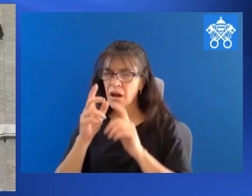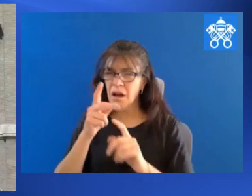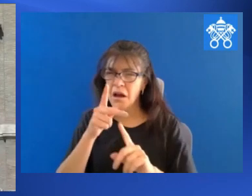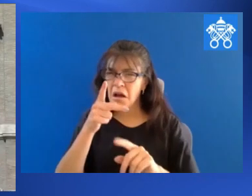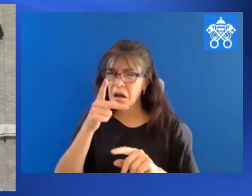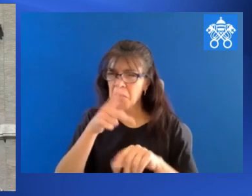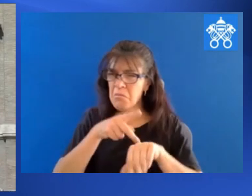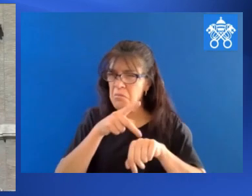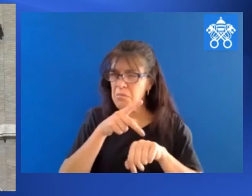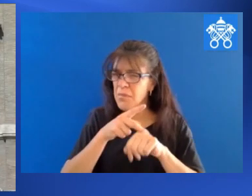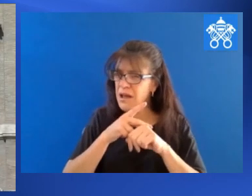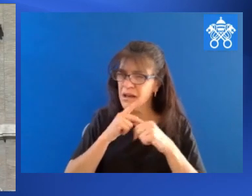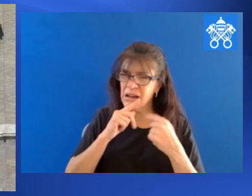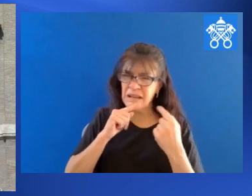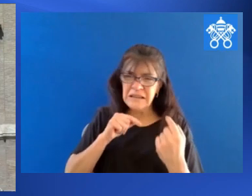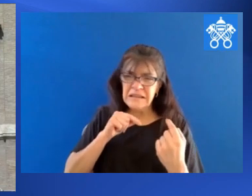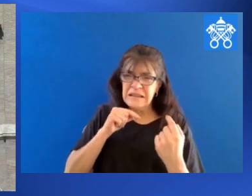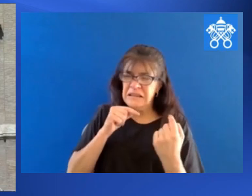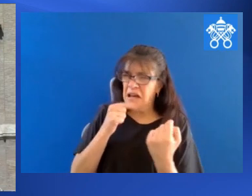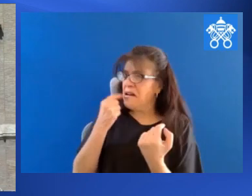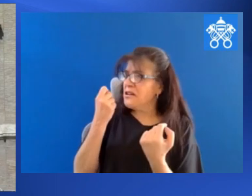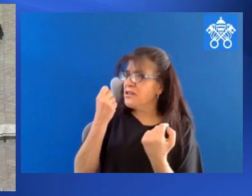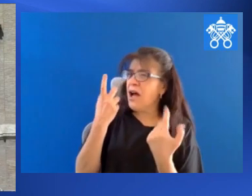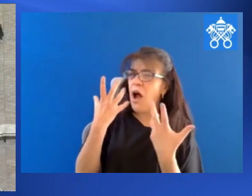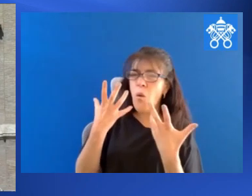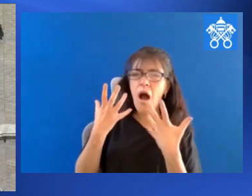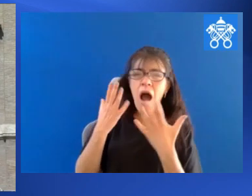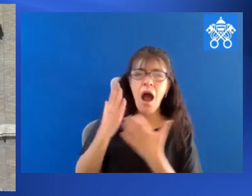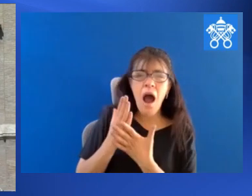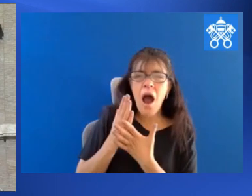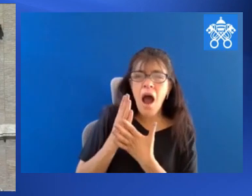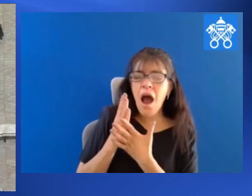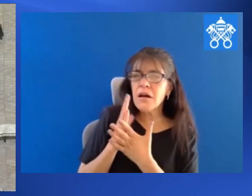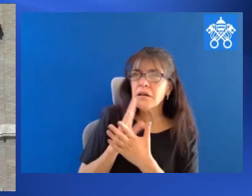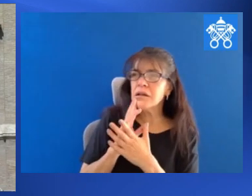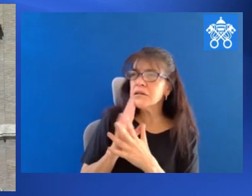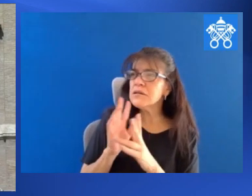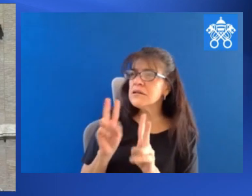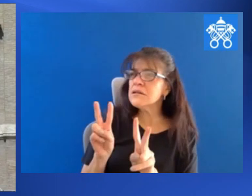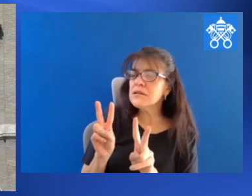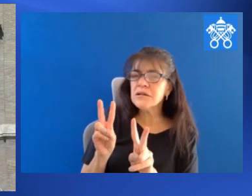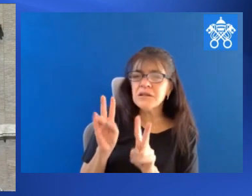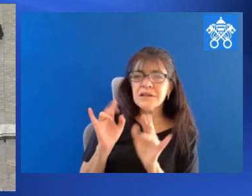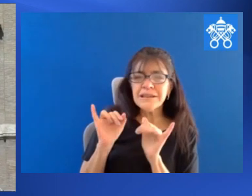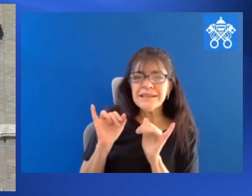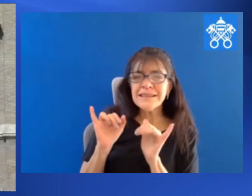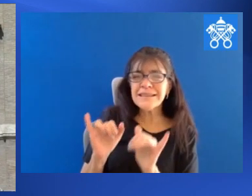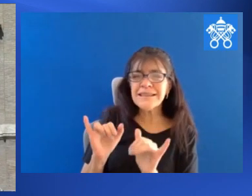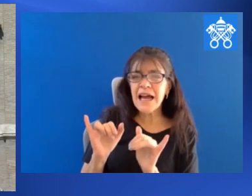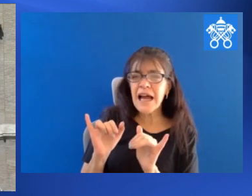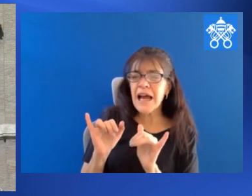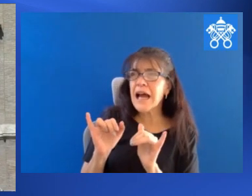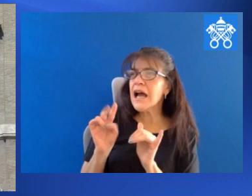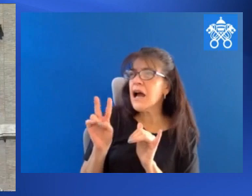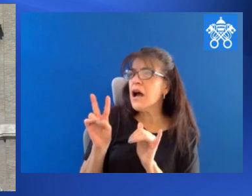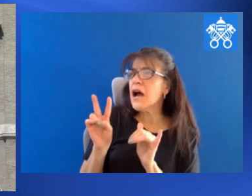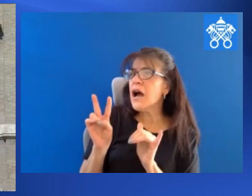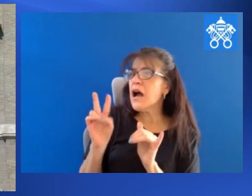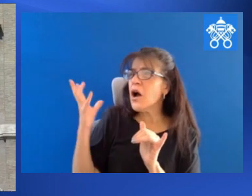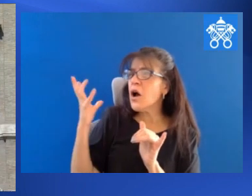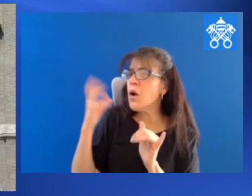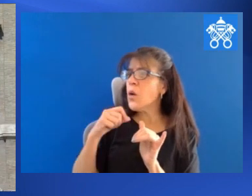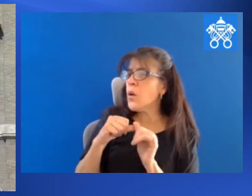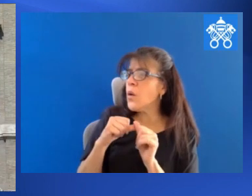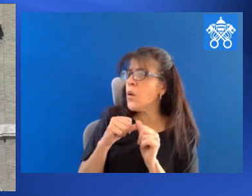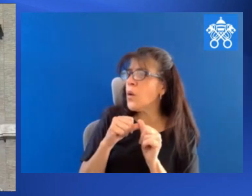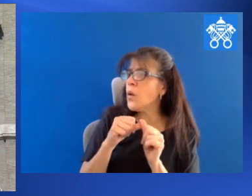Peter struggles to understand. He would like to stop time, pause the scene, stay